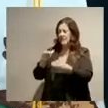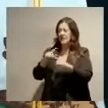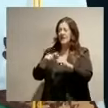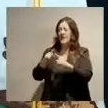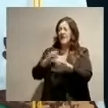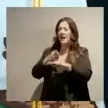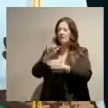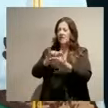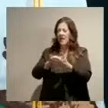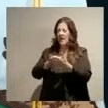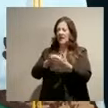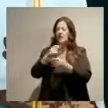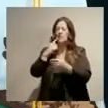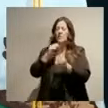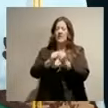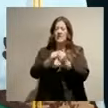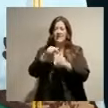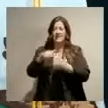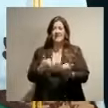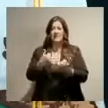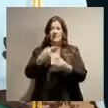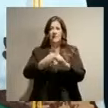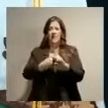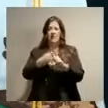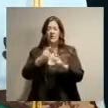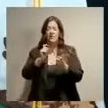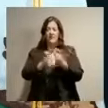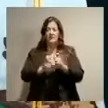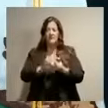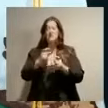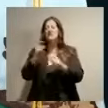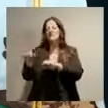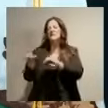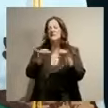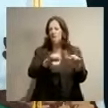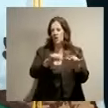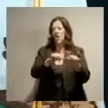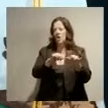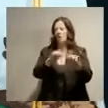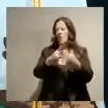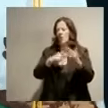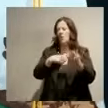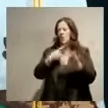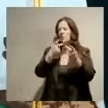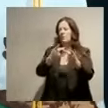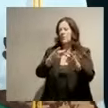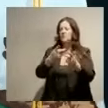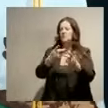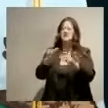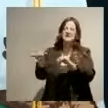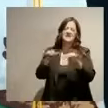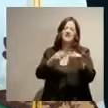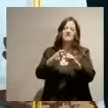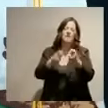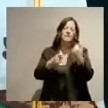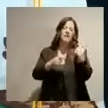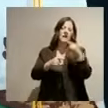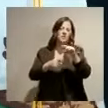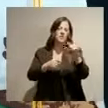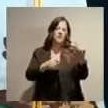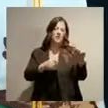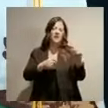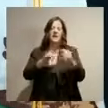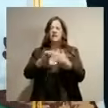May revision is similar to the proposal from 2020 that had the